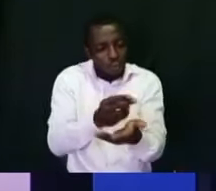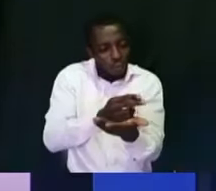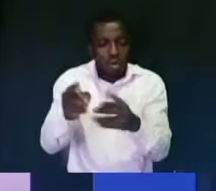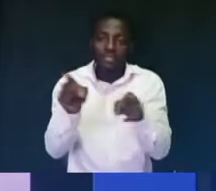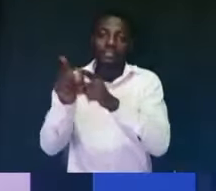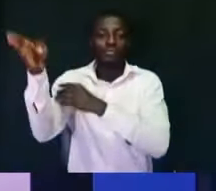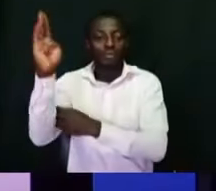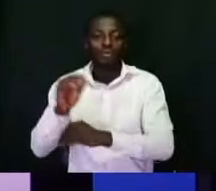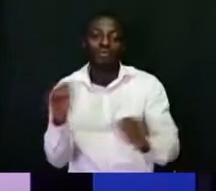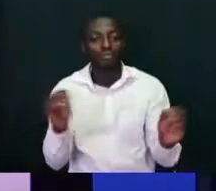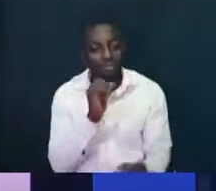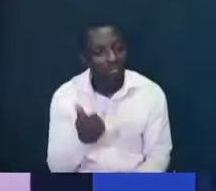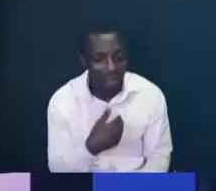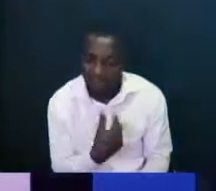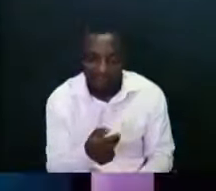There is no one